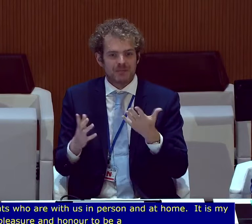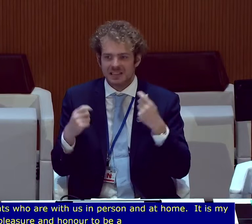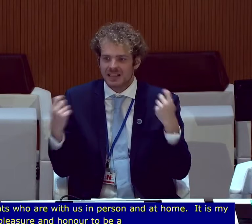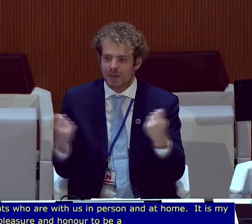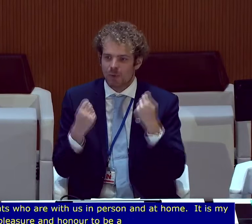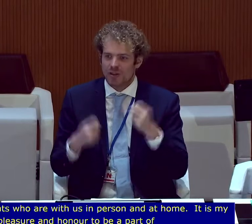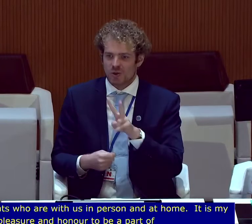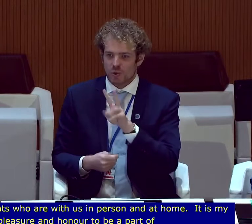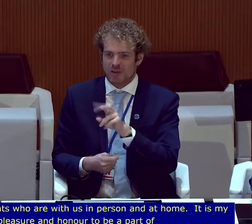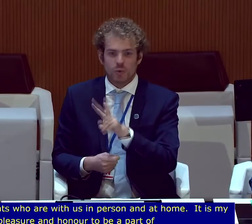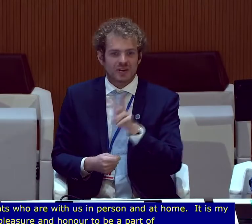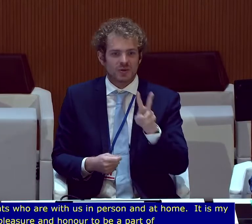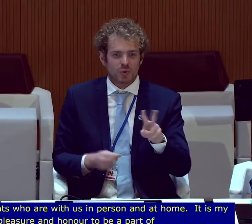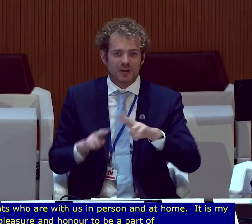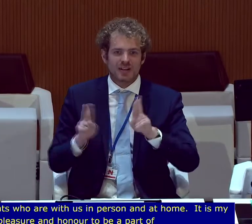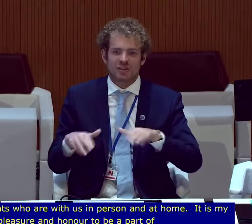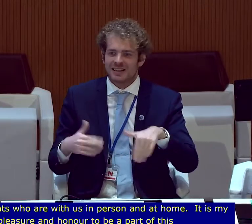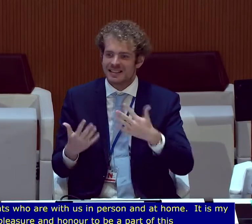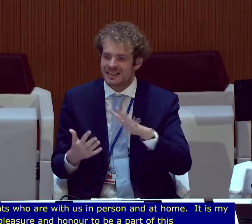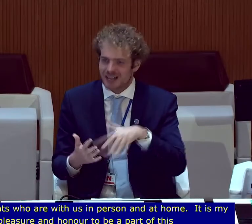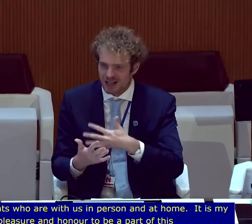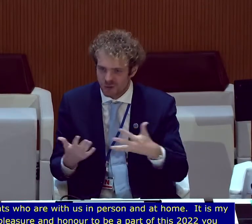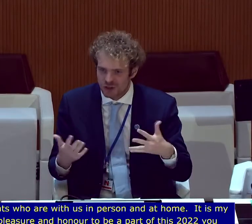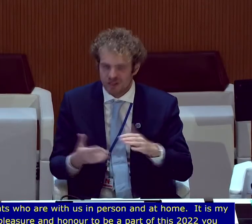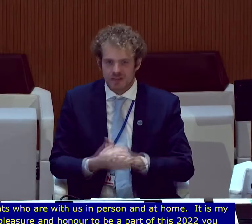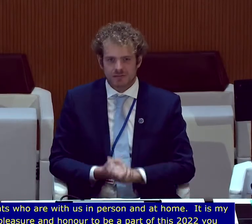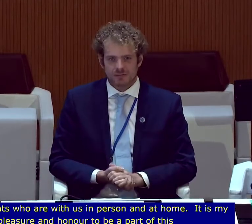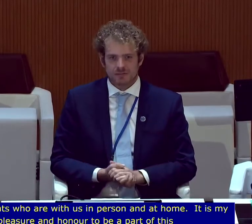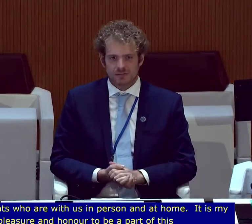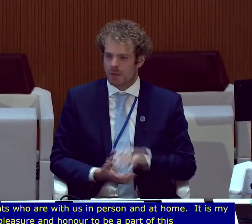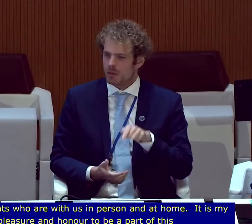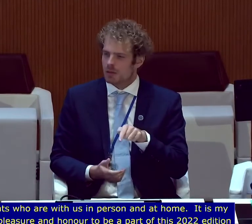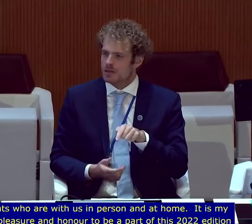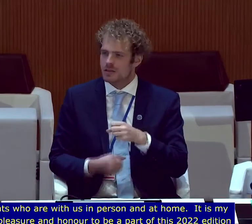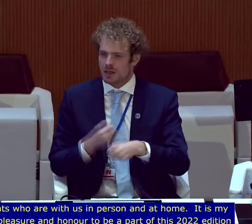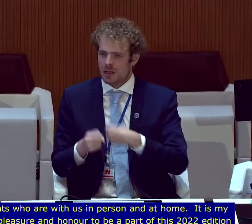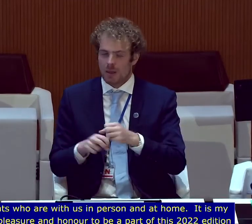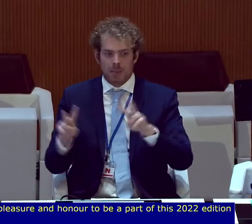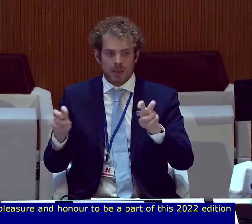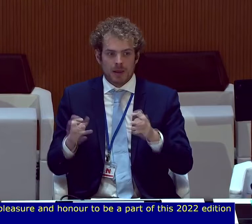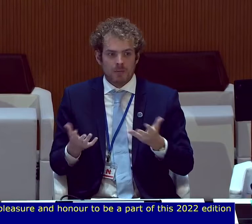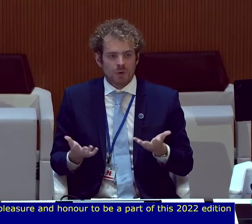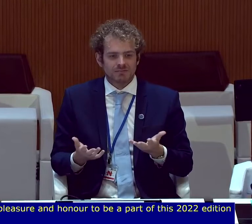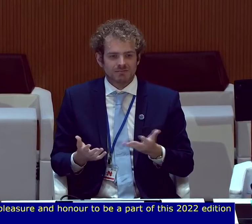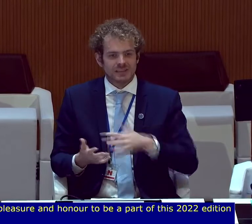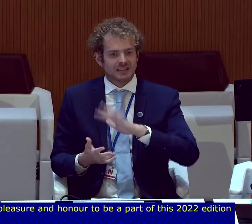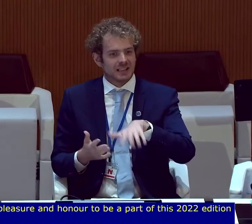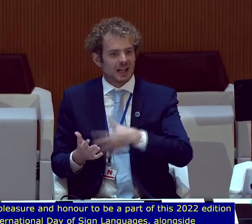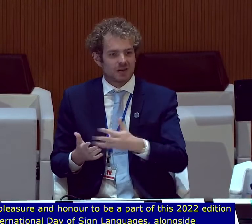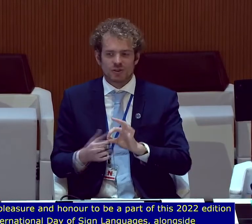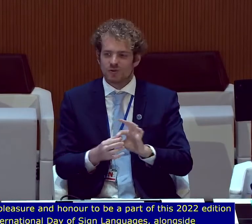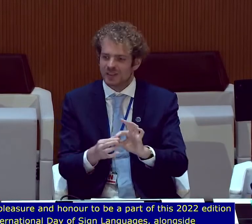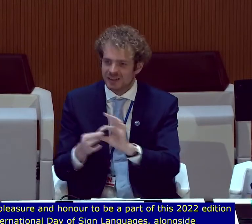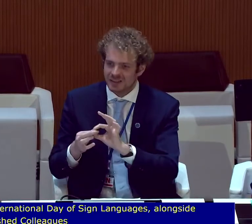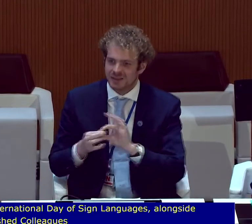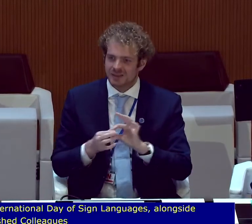edition of the International Day of Sign Languages, alongside distinguished colleagues and co-panelists. As we